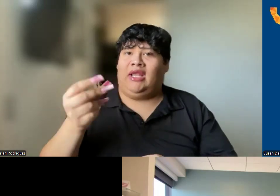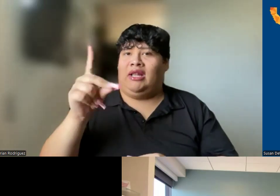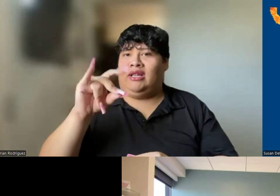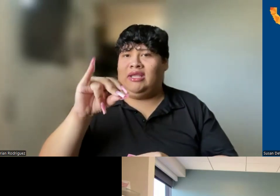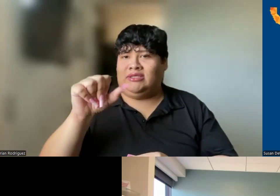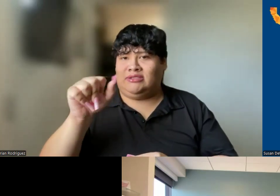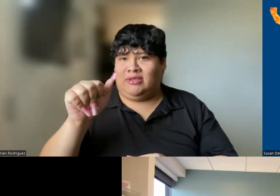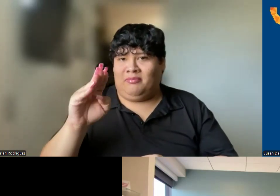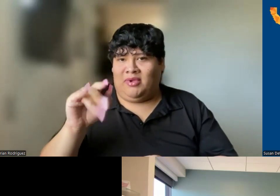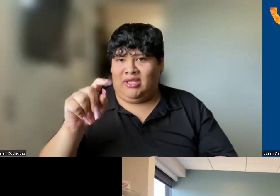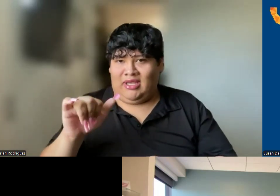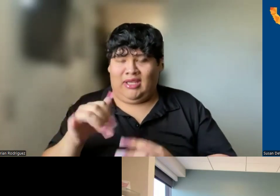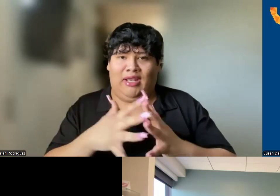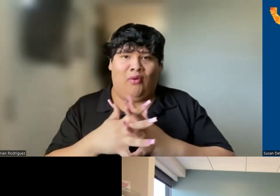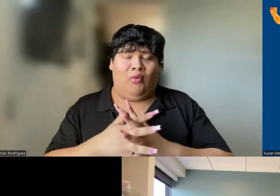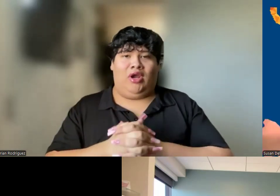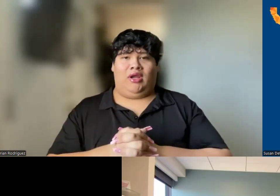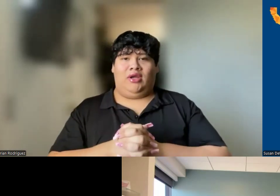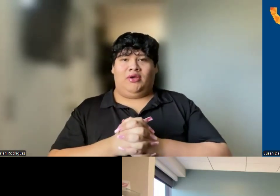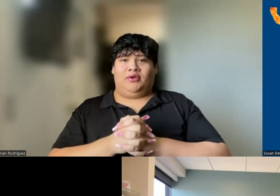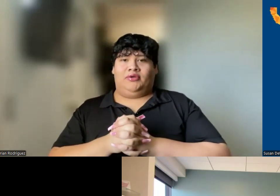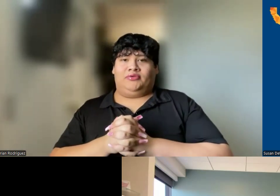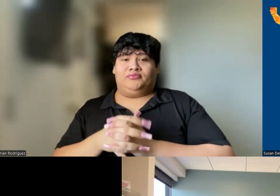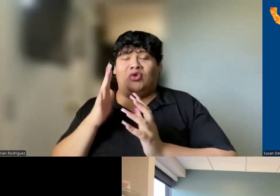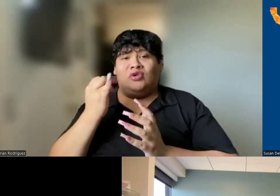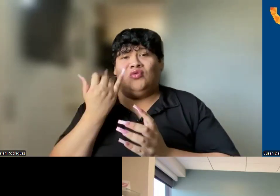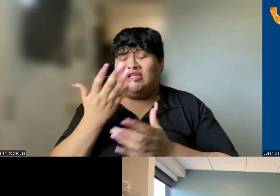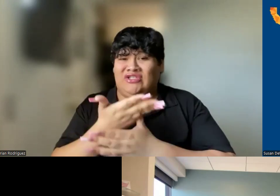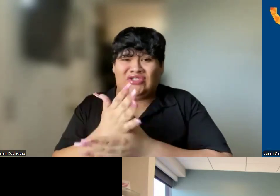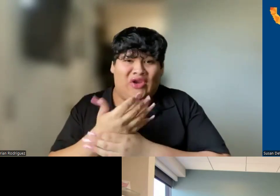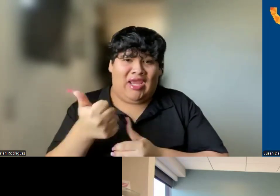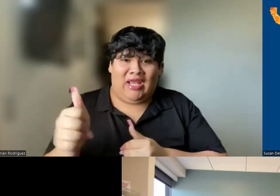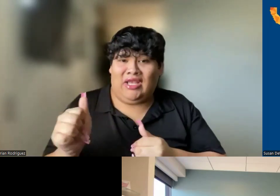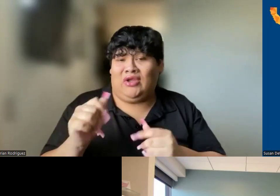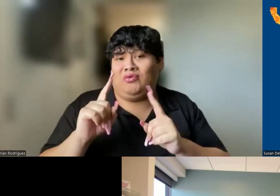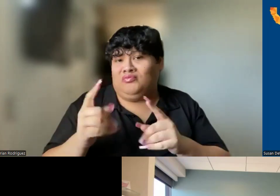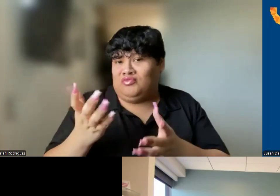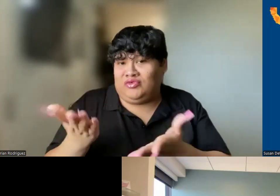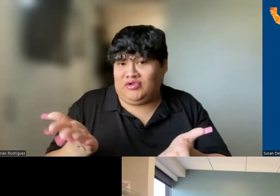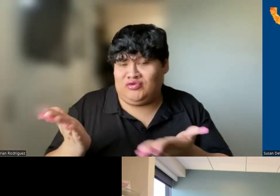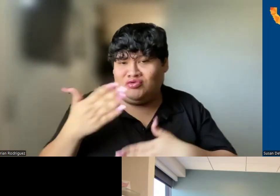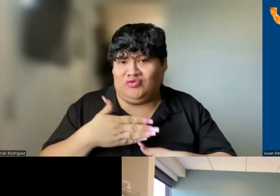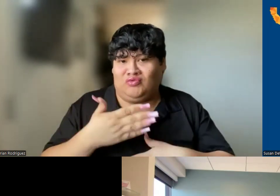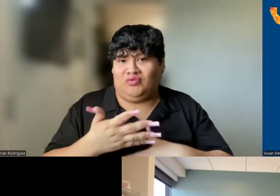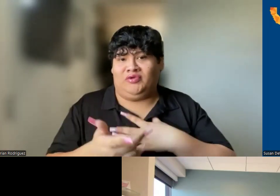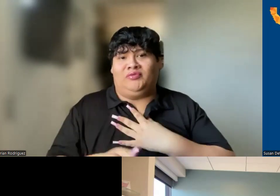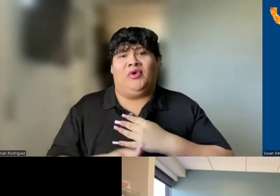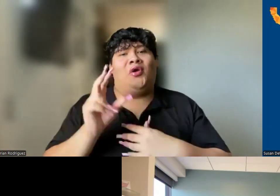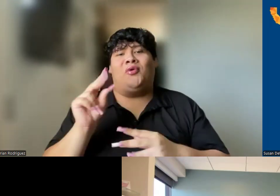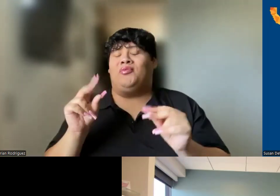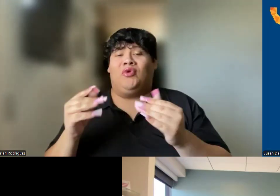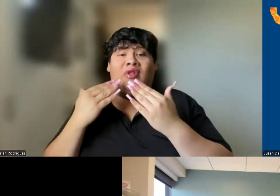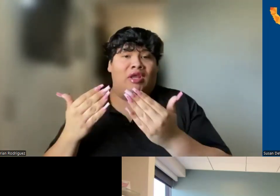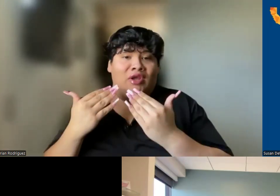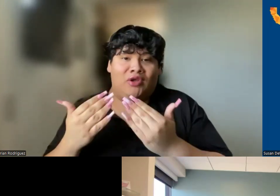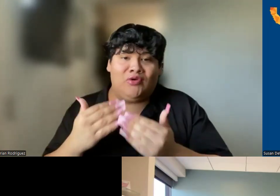you, Zia. We welcome your expertise. I don't know if you'd like to share a few comments as you join us today. No, thank you